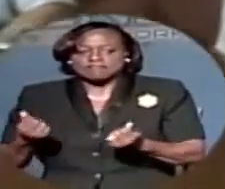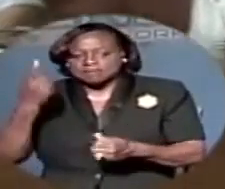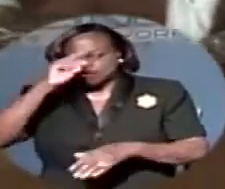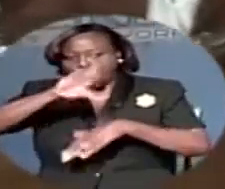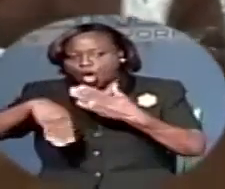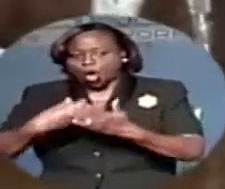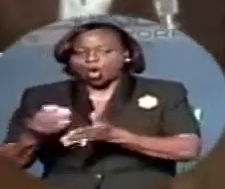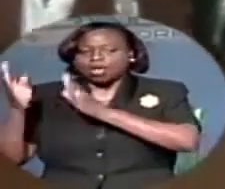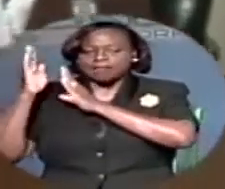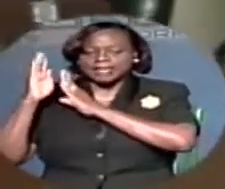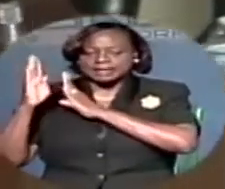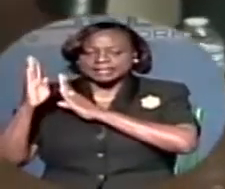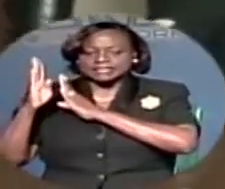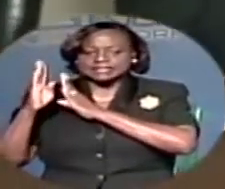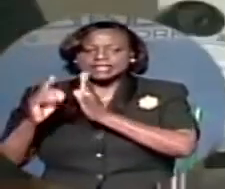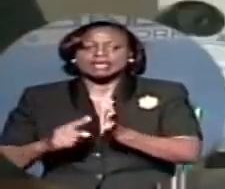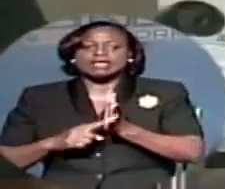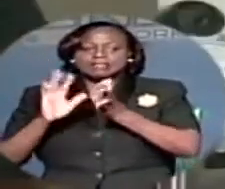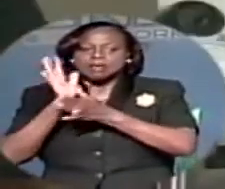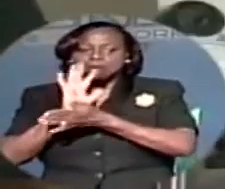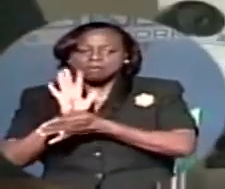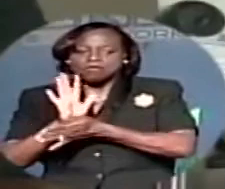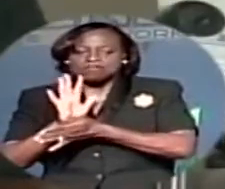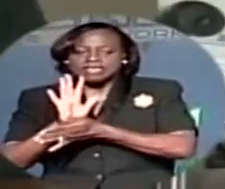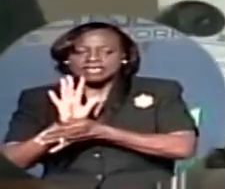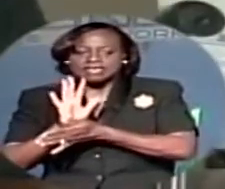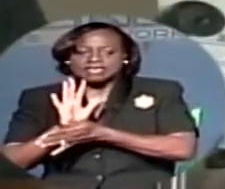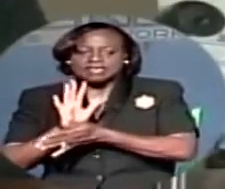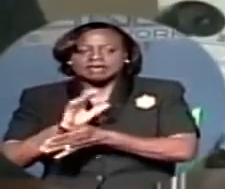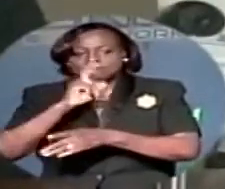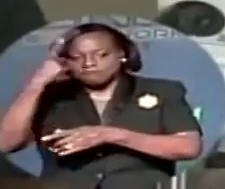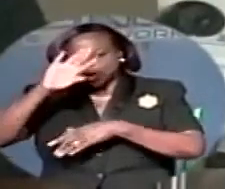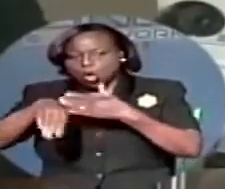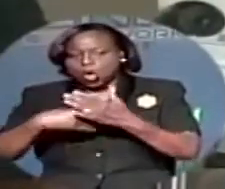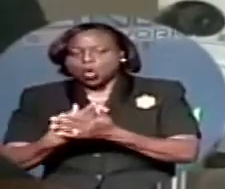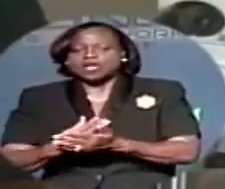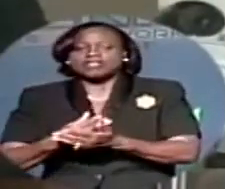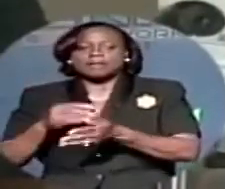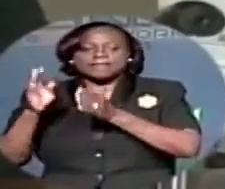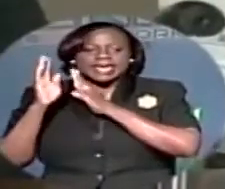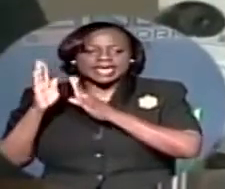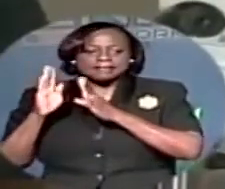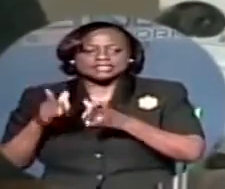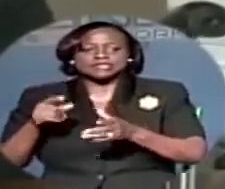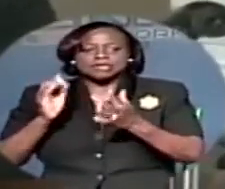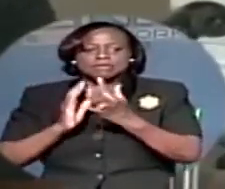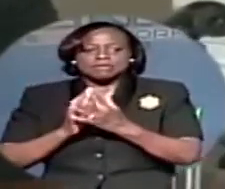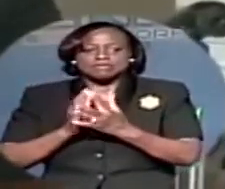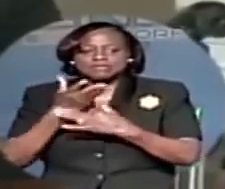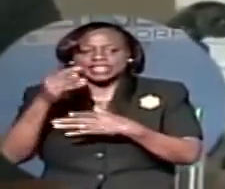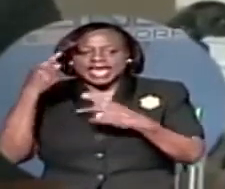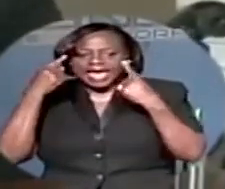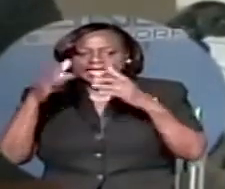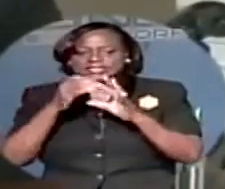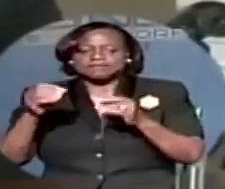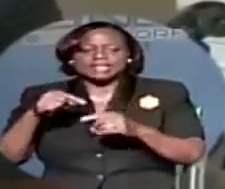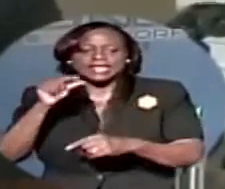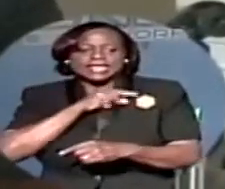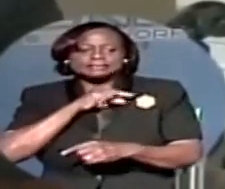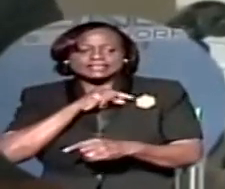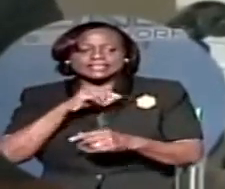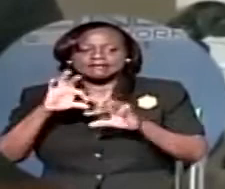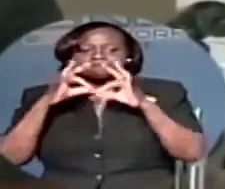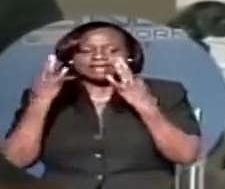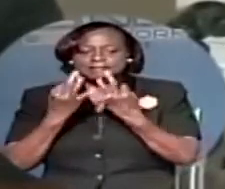large. The show focuses on issues common to Bahamians through the eyes of the Gibson family. It focuses on issues of domestic violence,